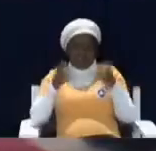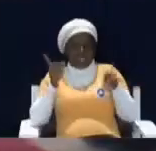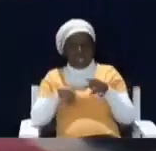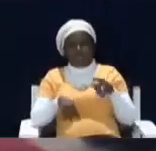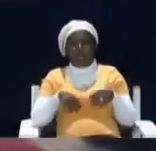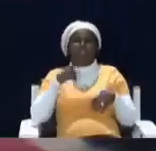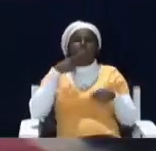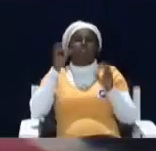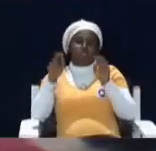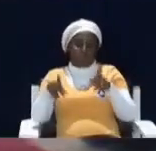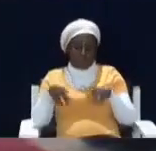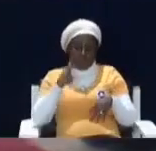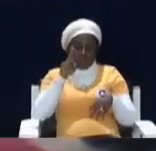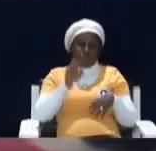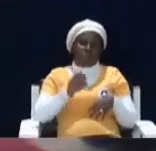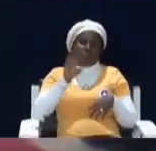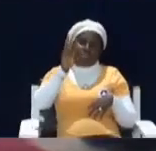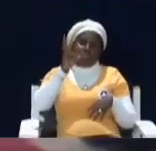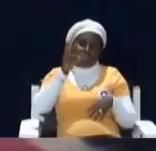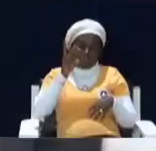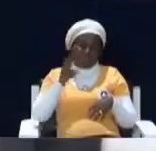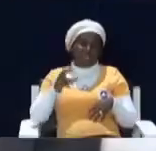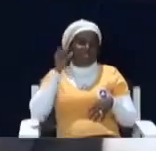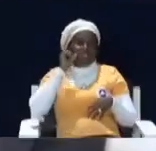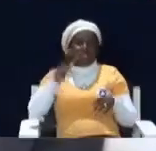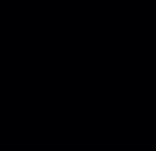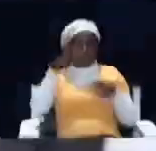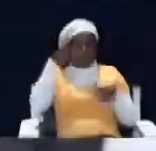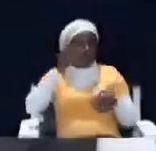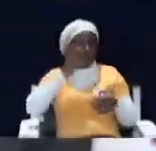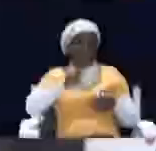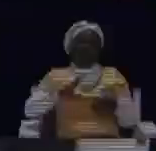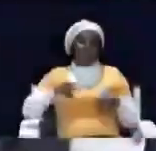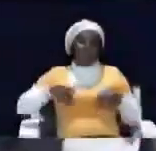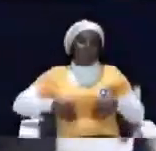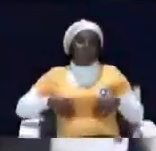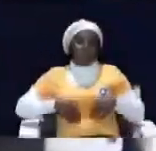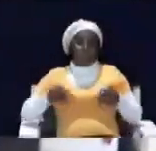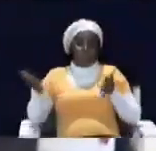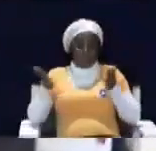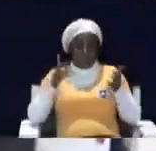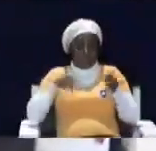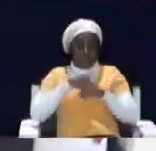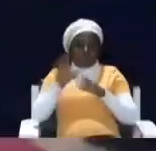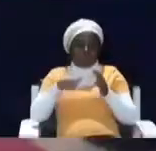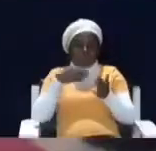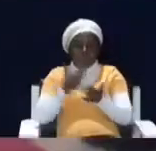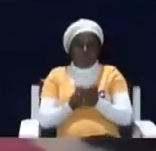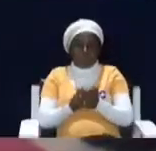okay. 2016, she went for her youth service. When she returned